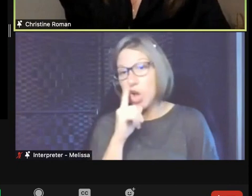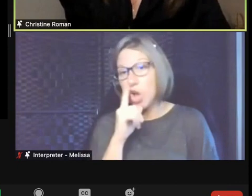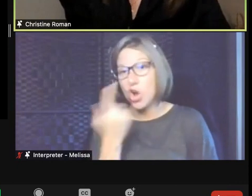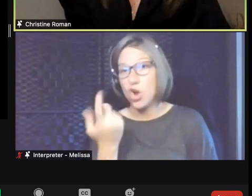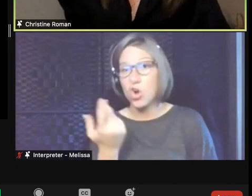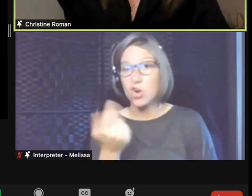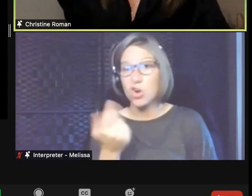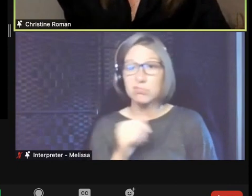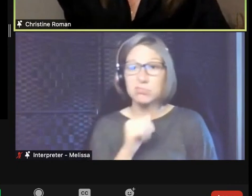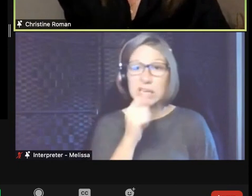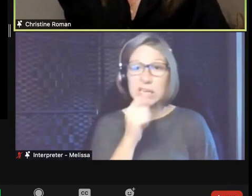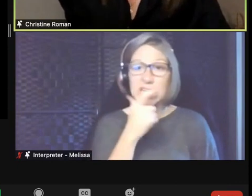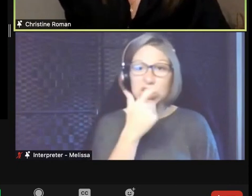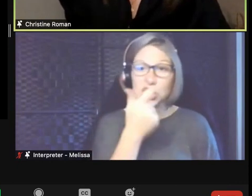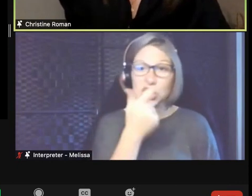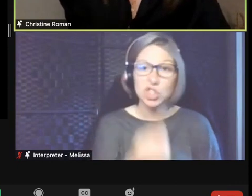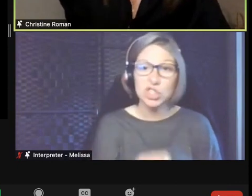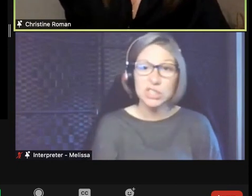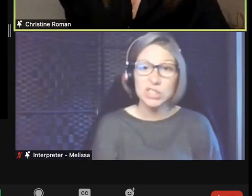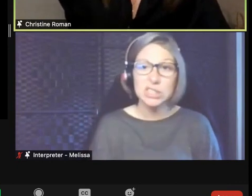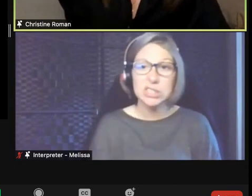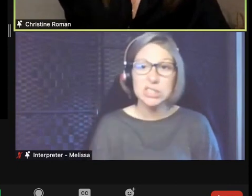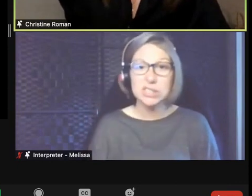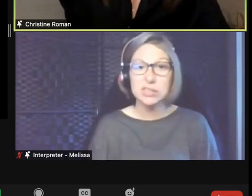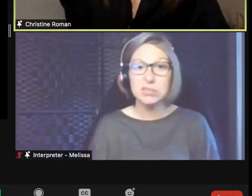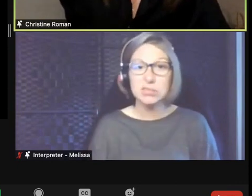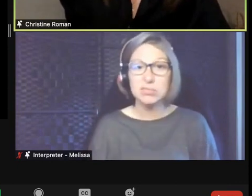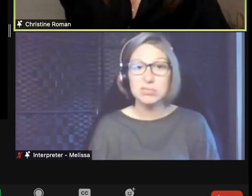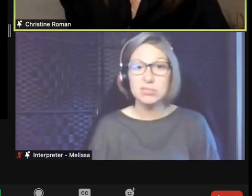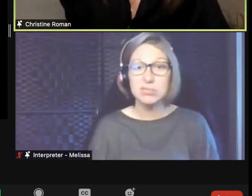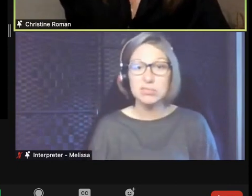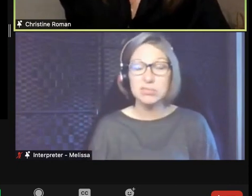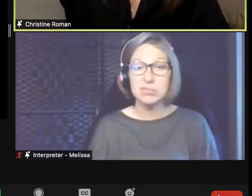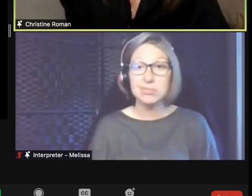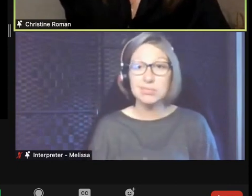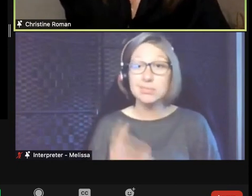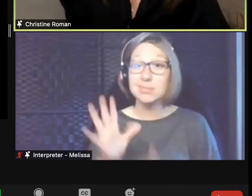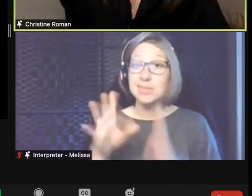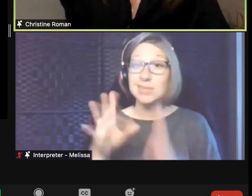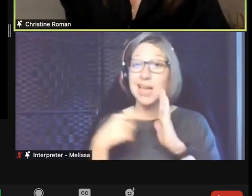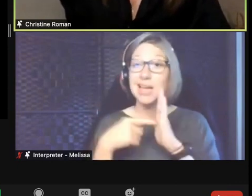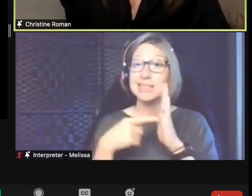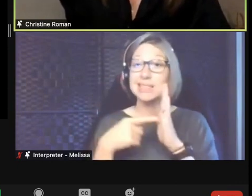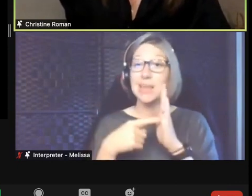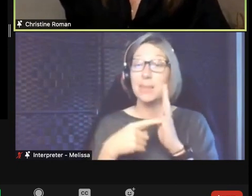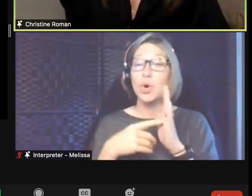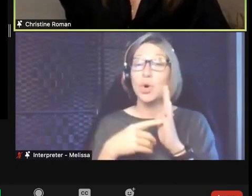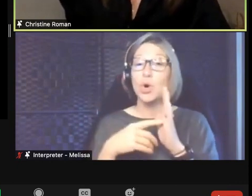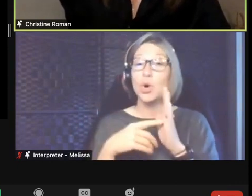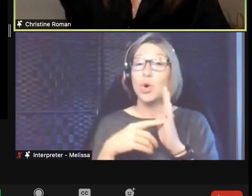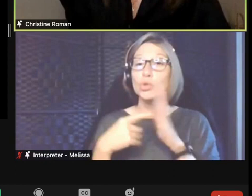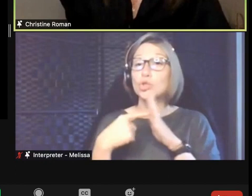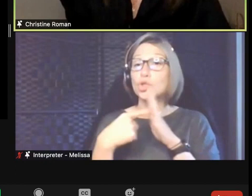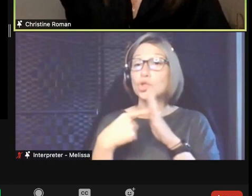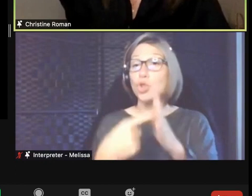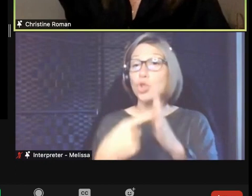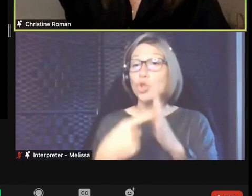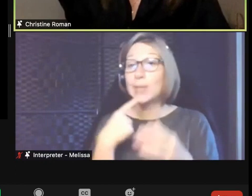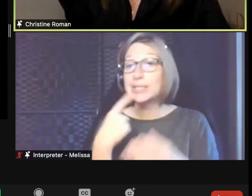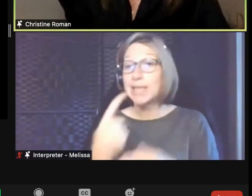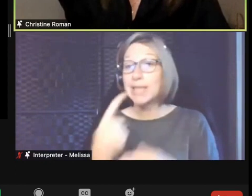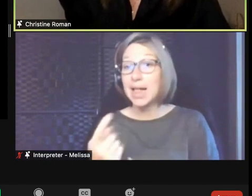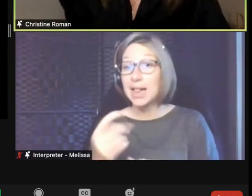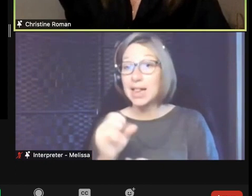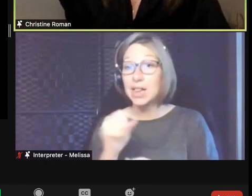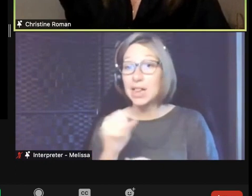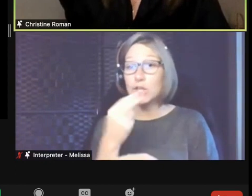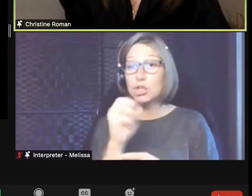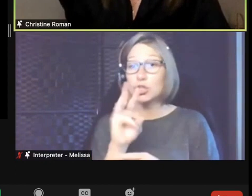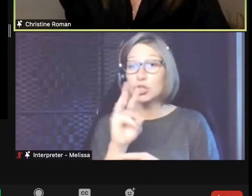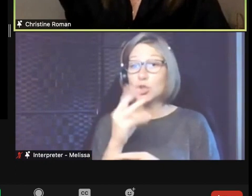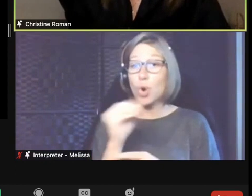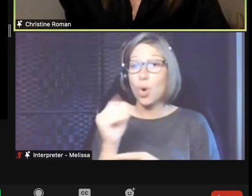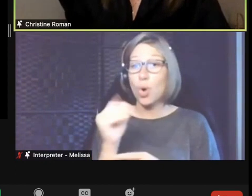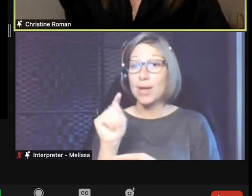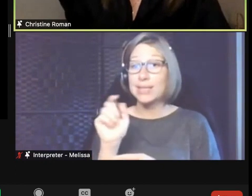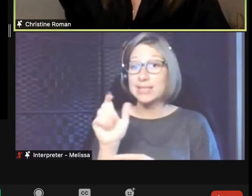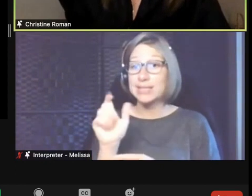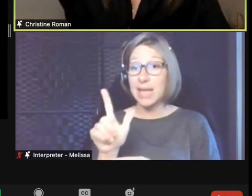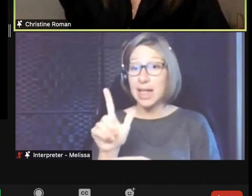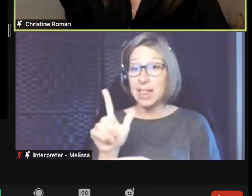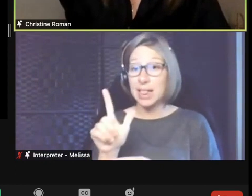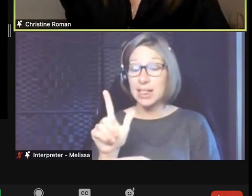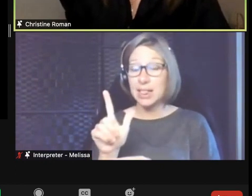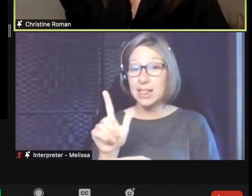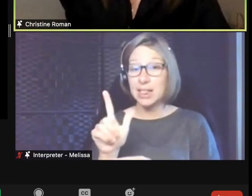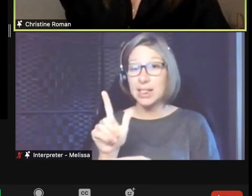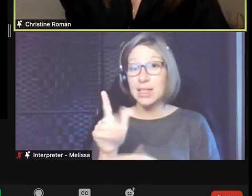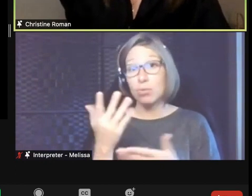show and tell day. Oh, that's big fun. Everybody comes in, brings in something from home, most of which the child with CVI has never seen